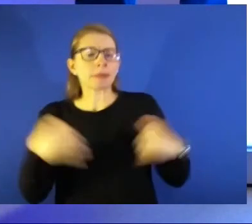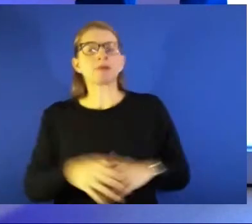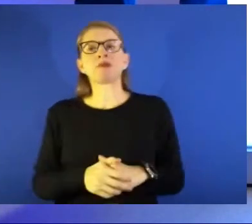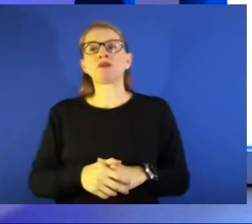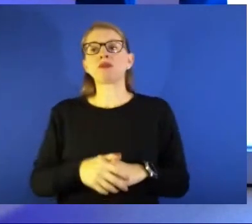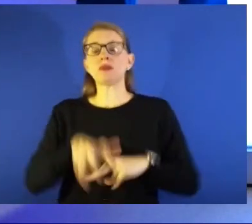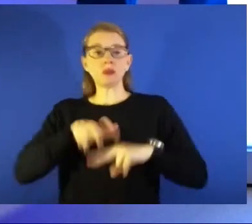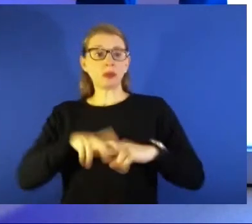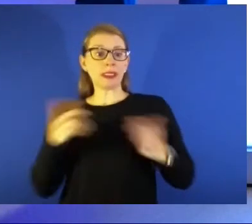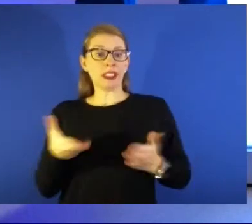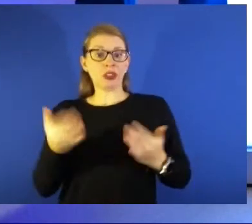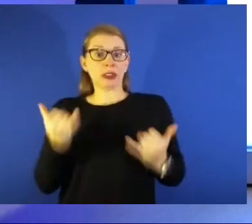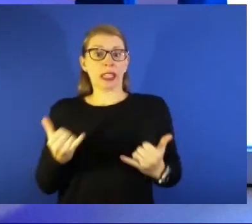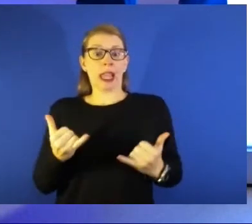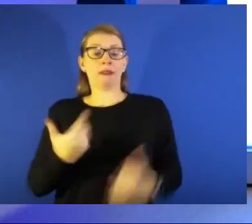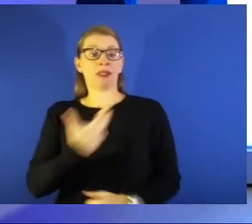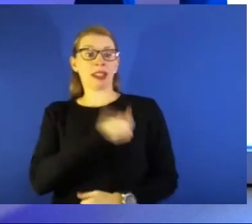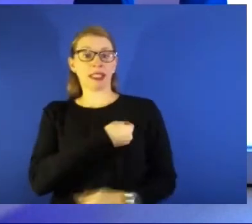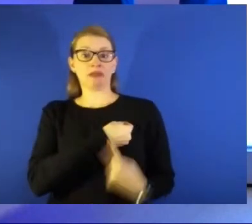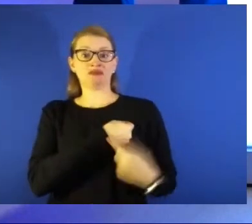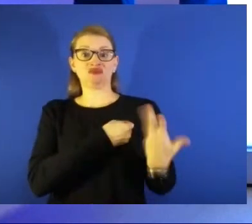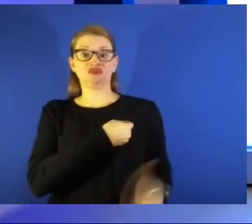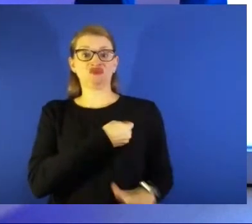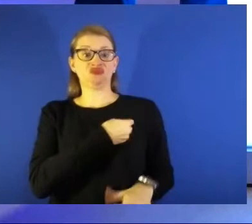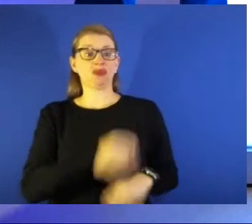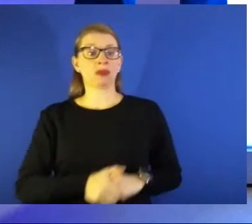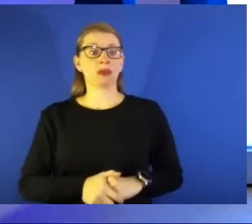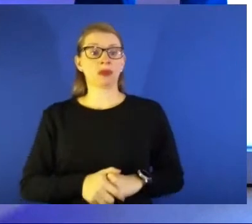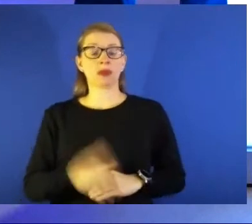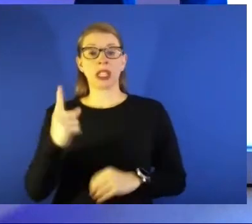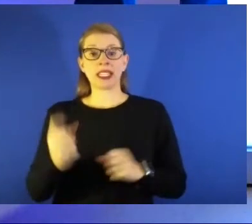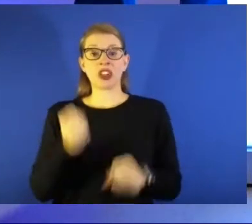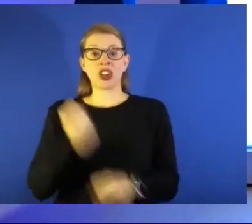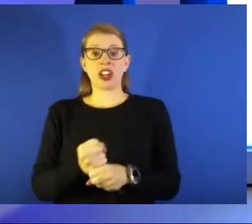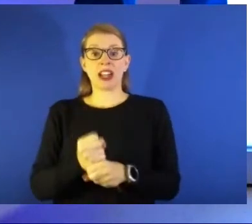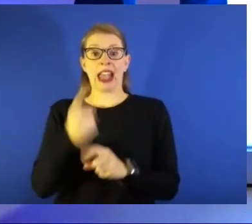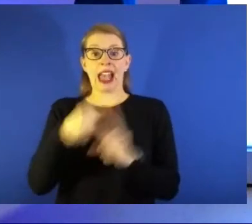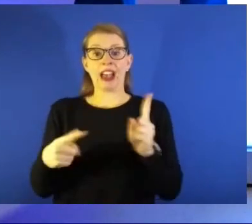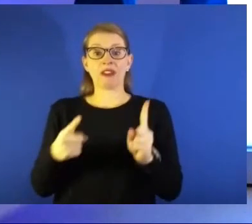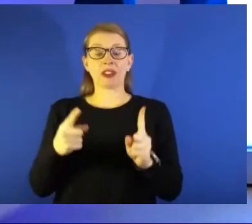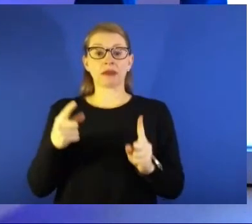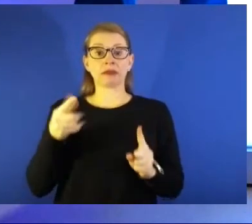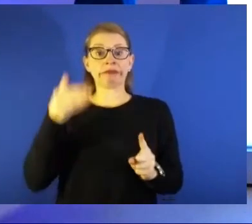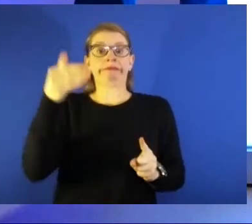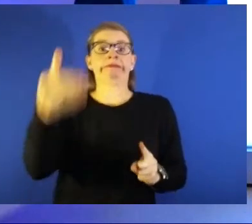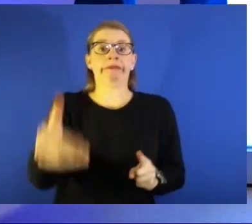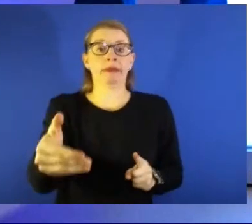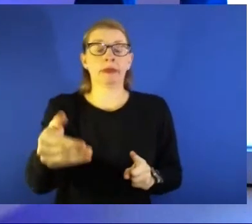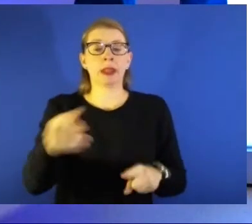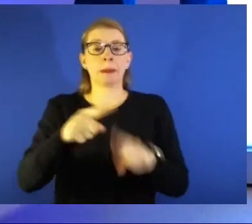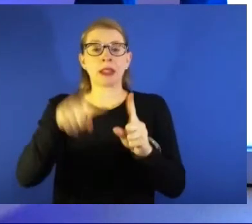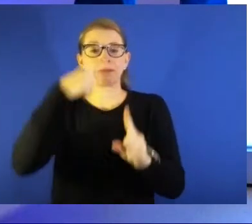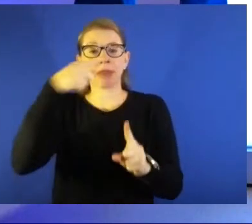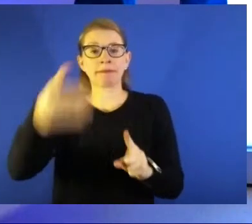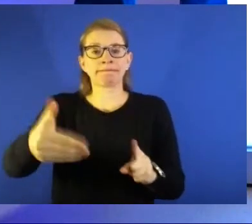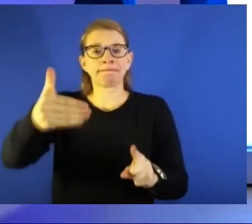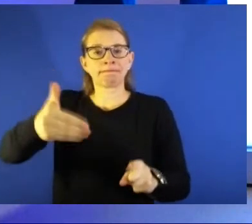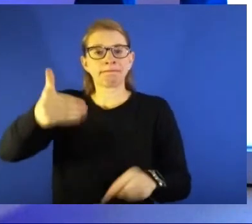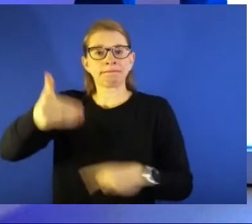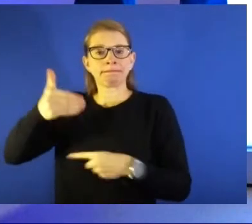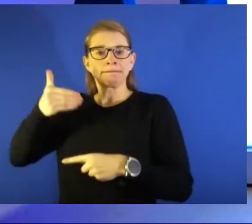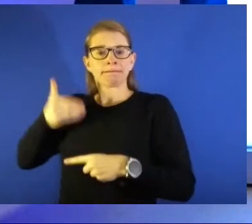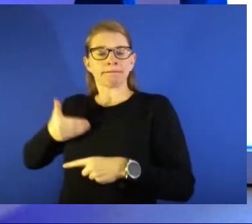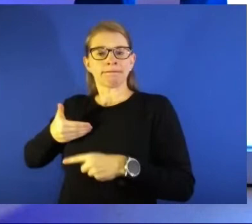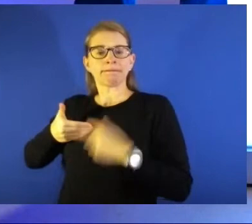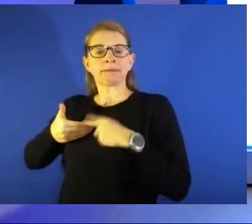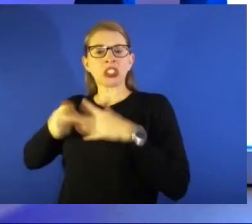today, vaccinated, a year and a half out, but kind of go back in time and kind of take us through where we are now, kind of